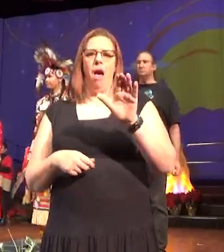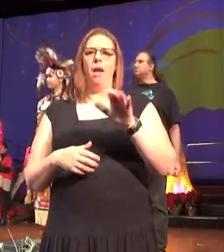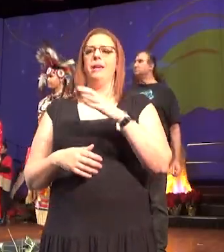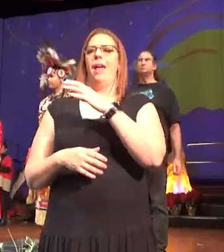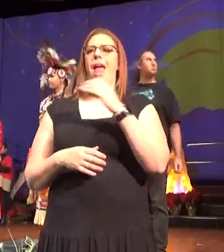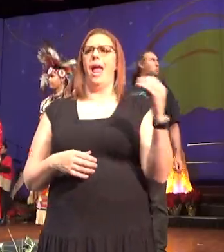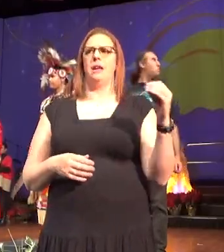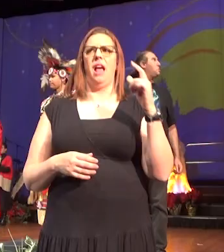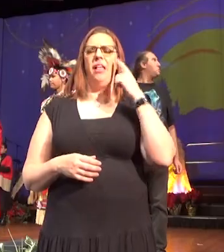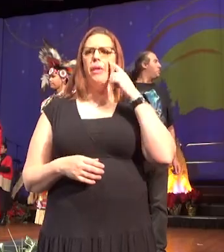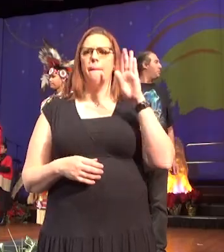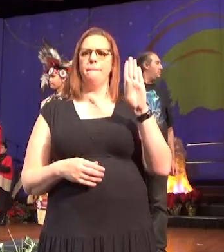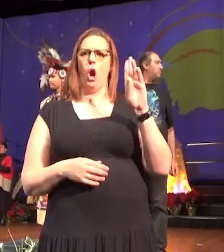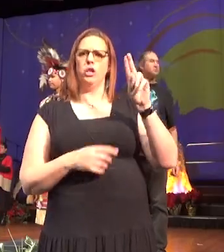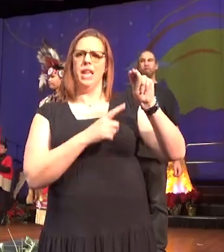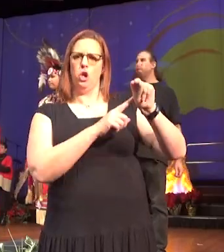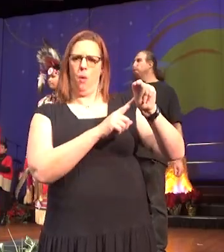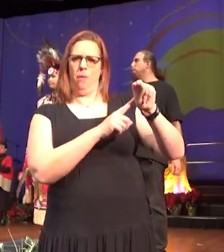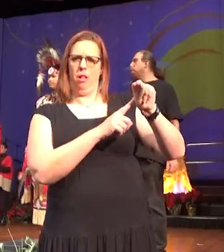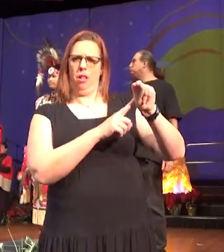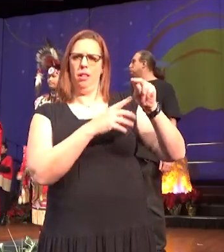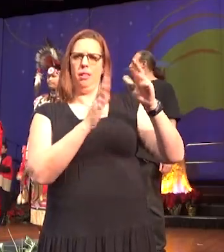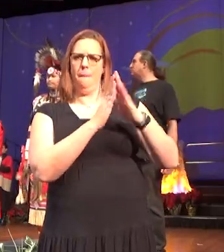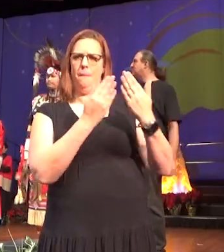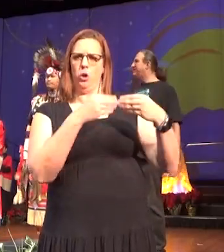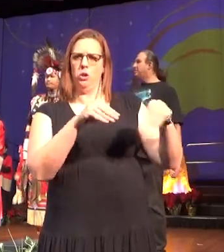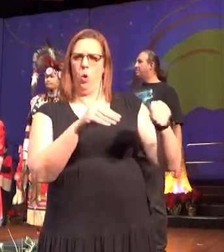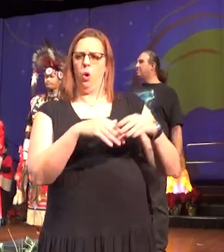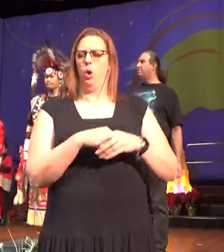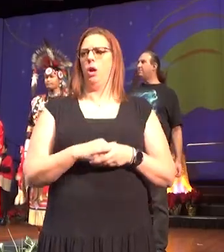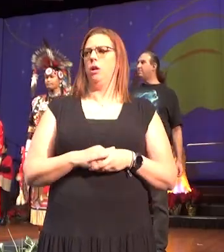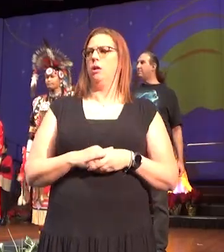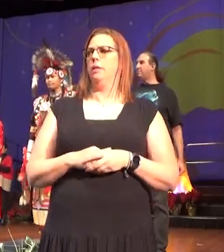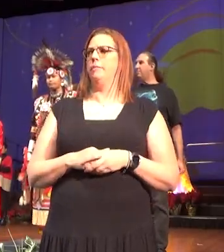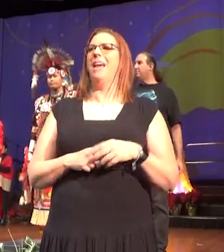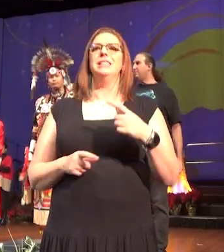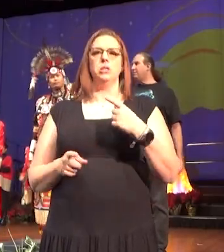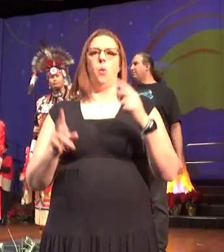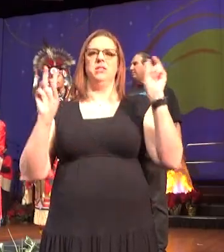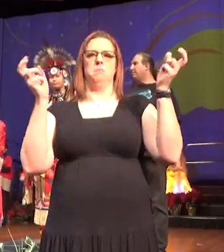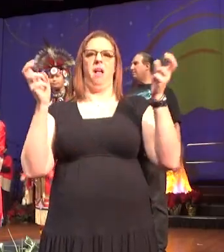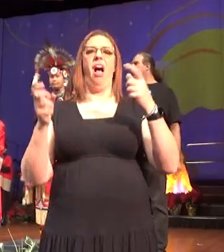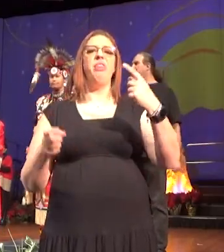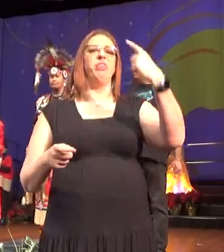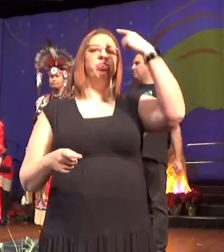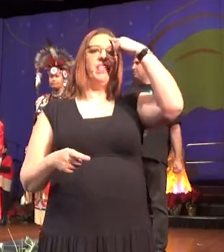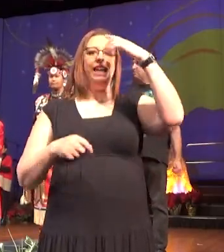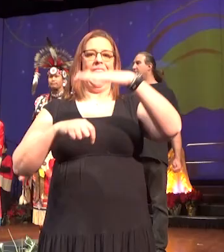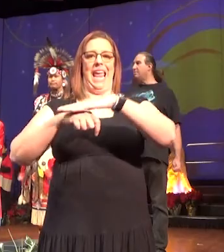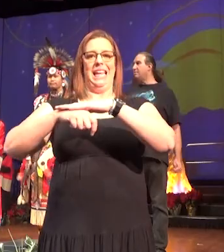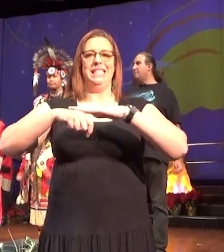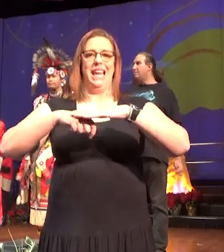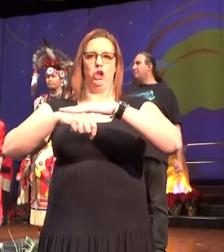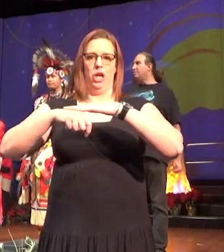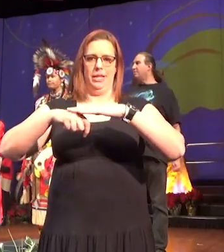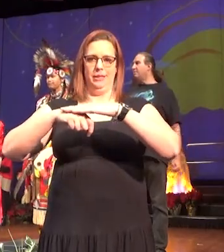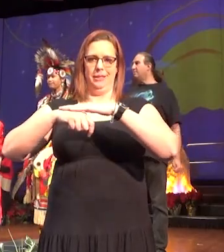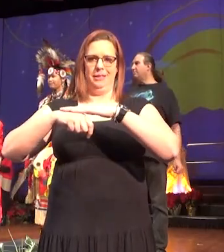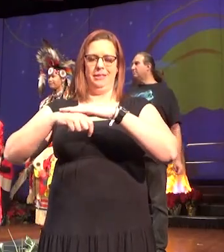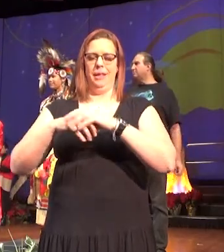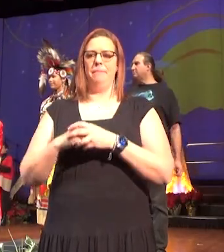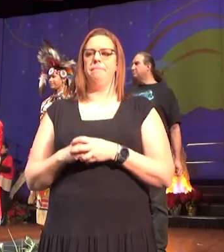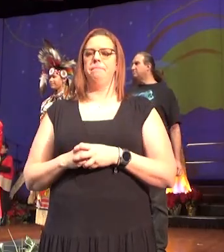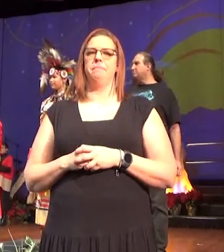& Noble, I think, too. Yeah, and it's Think Indigenous, and it's a book for each one of us. It's